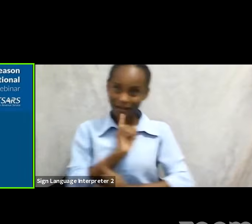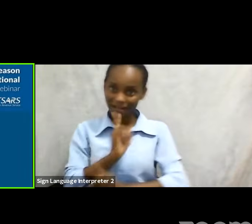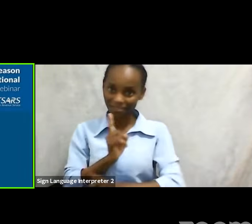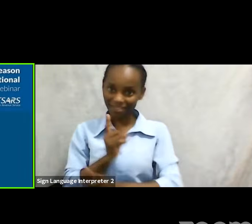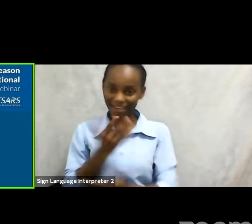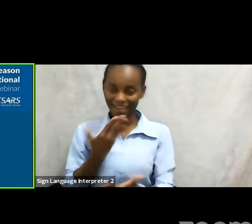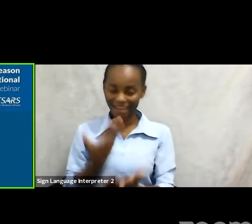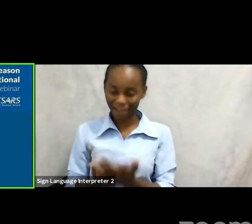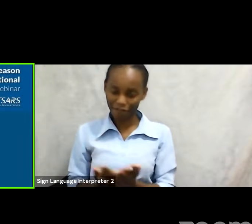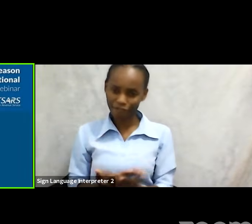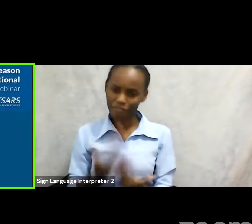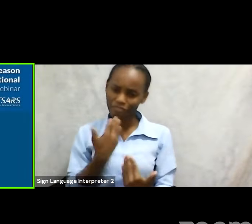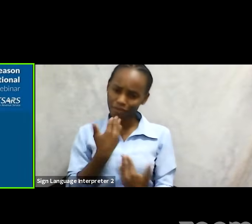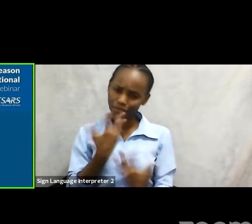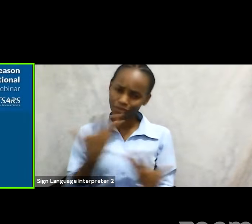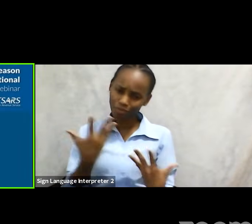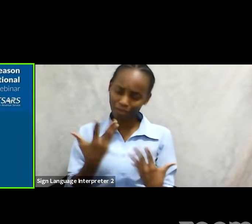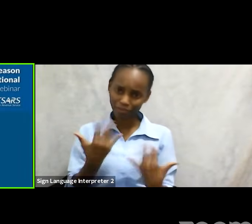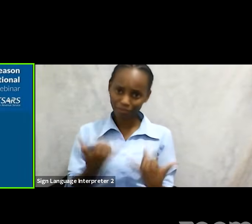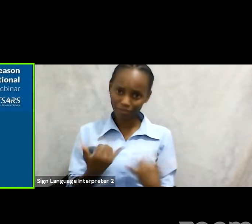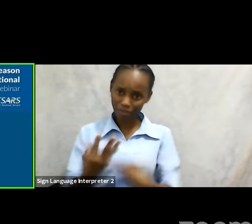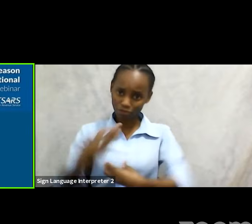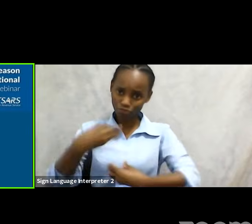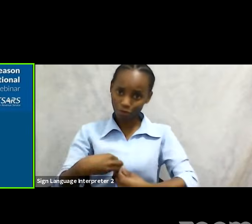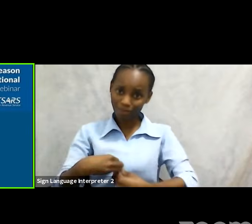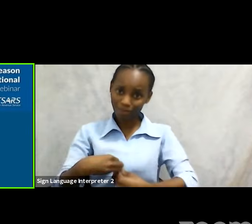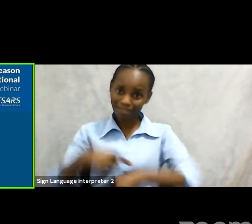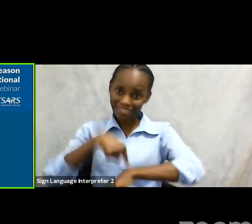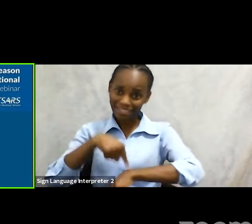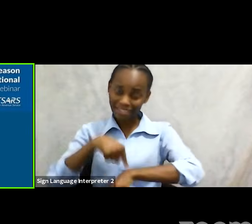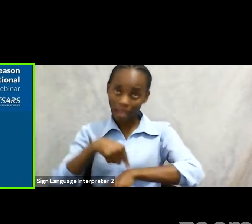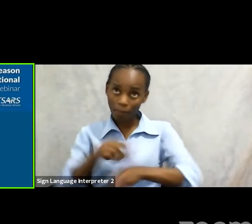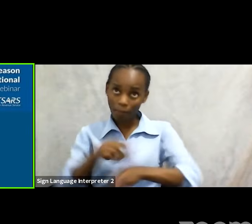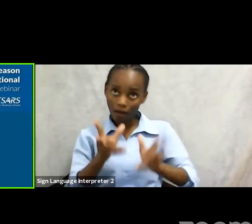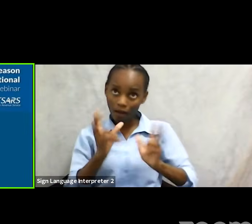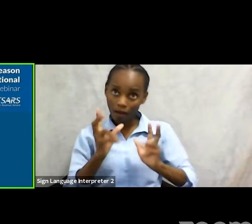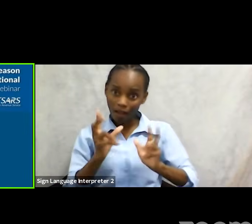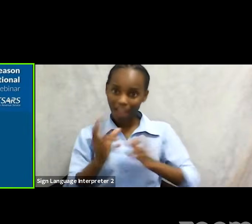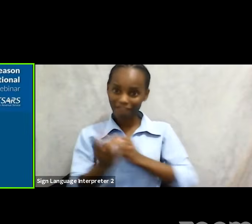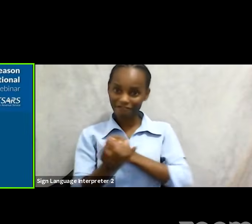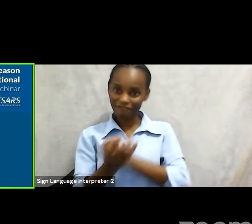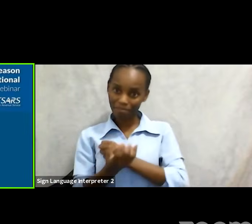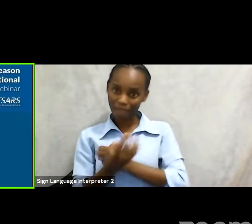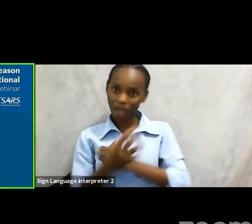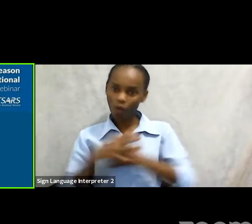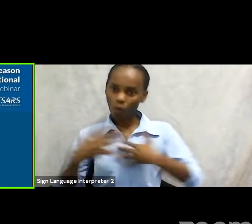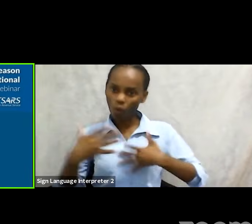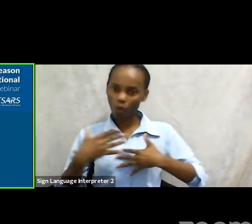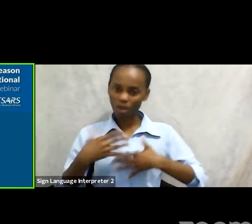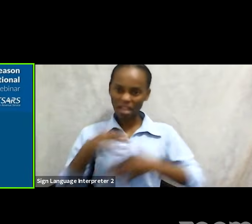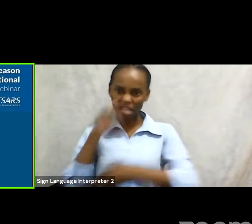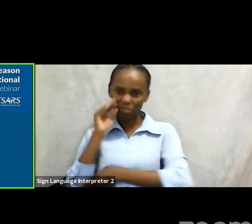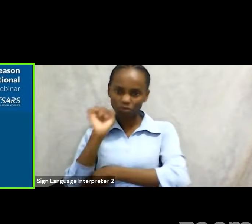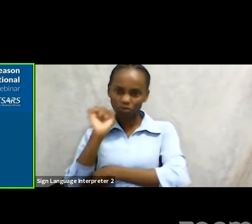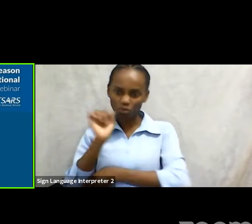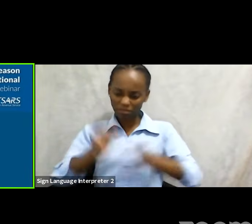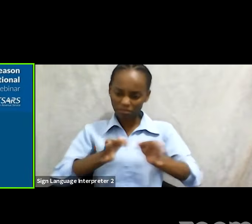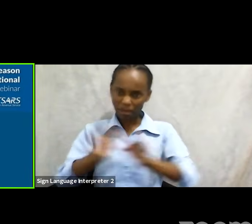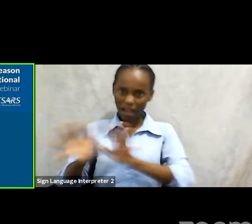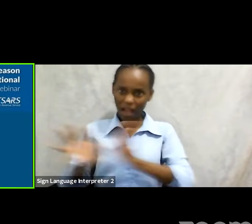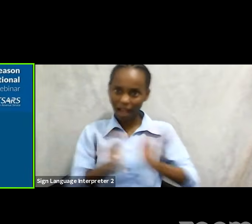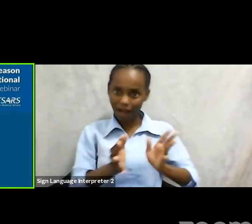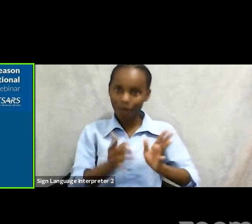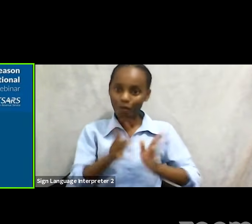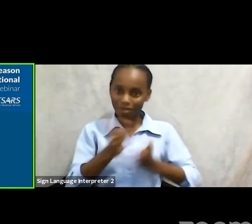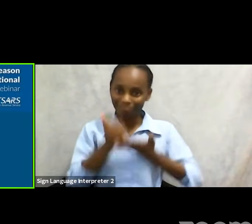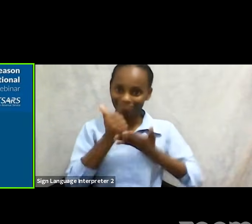us feedback so that we can be able to give you clarity. I do not move along as well. I've got a panel